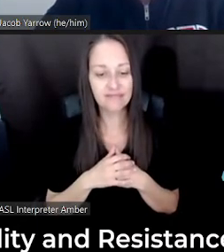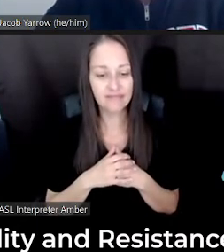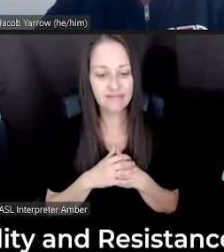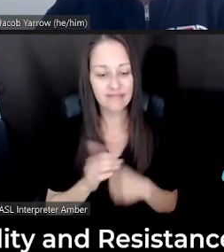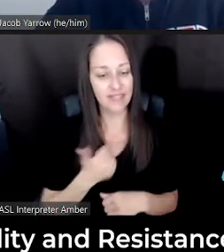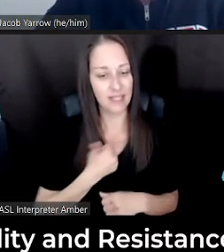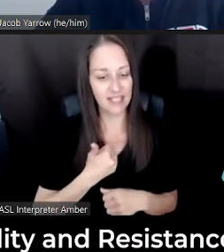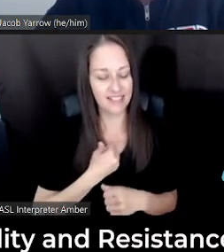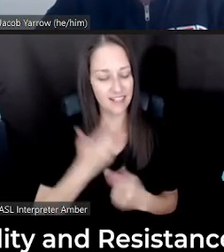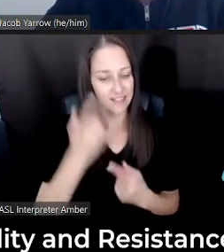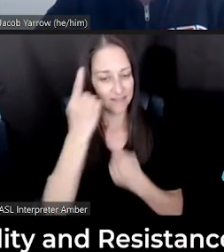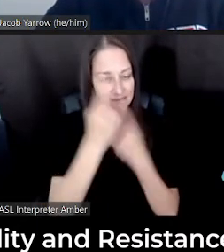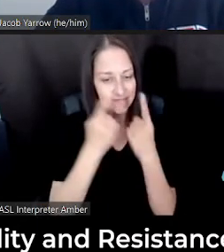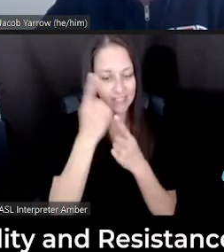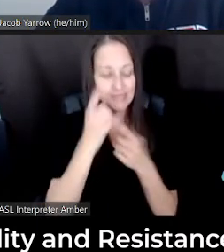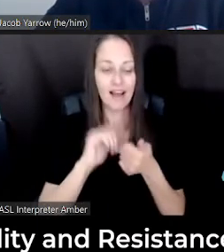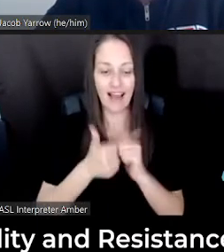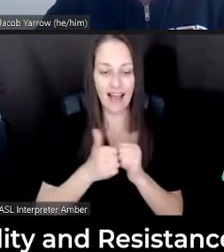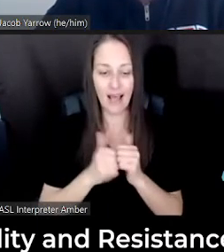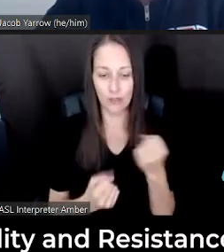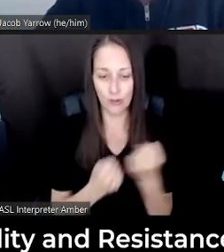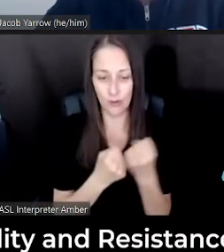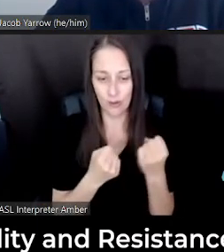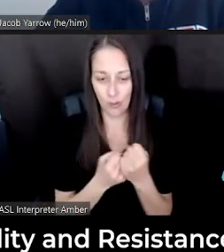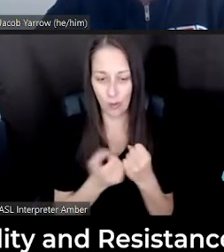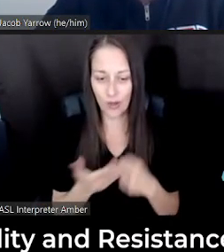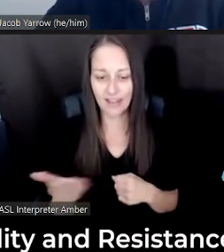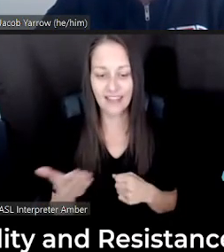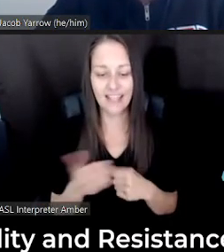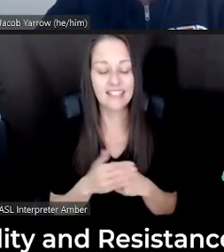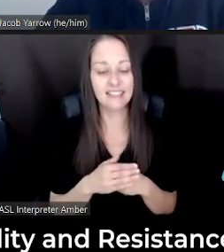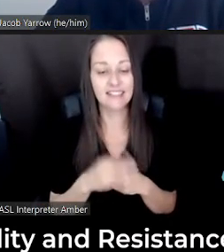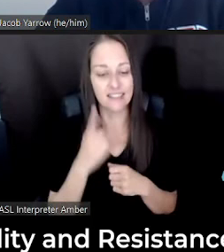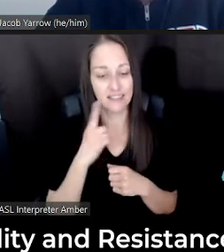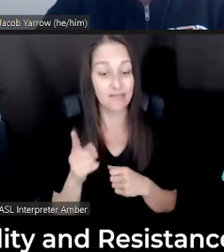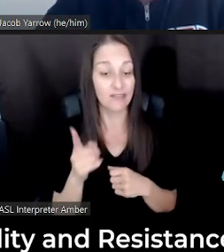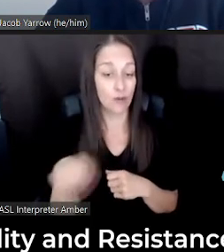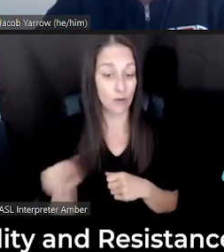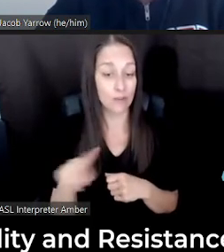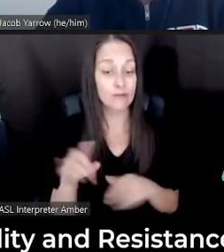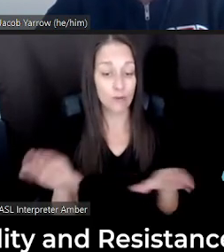you support those things for those who are presenting international work, and also